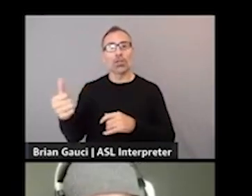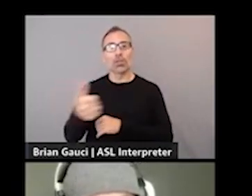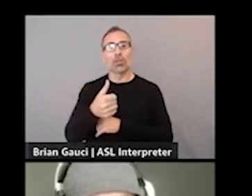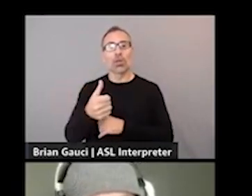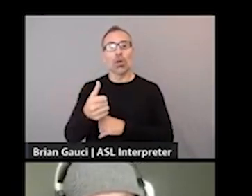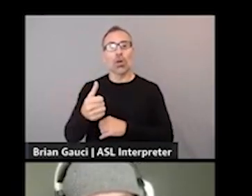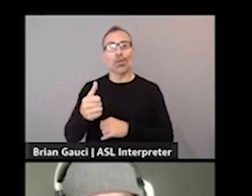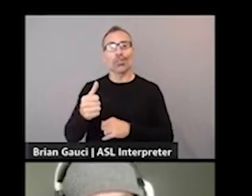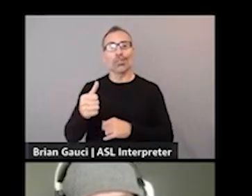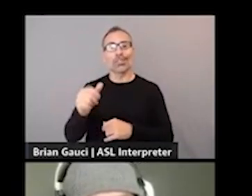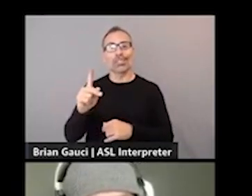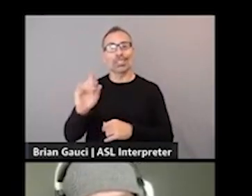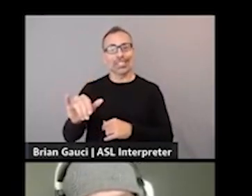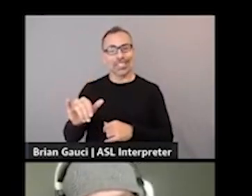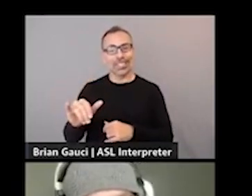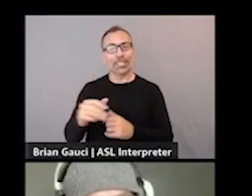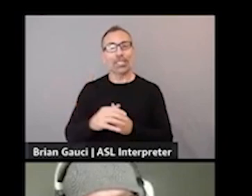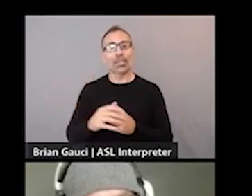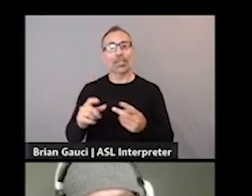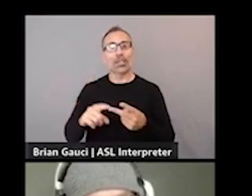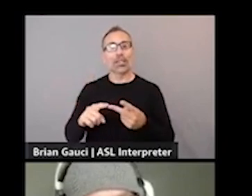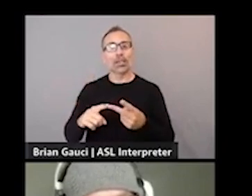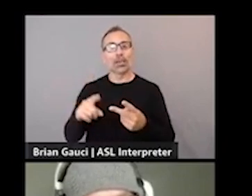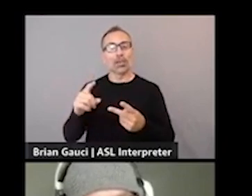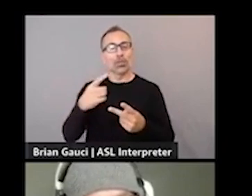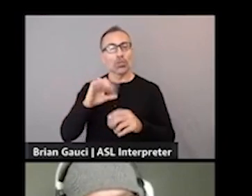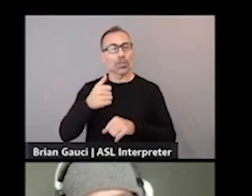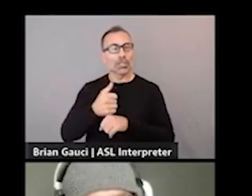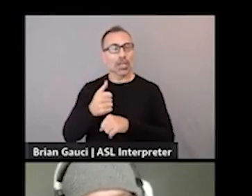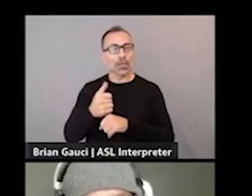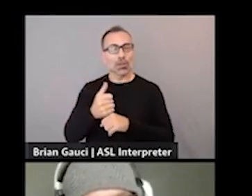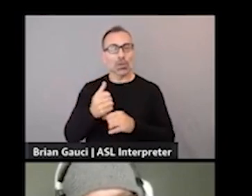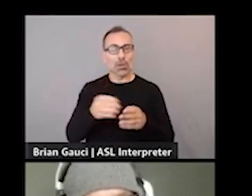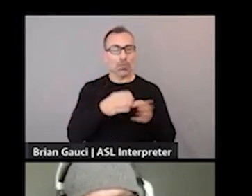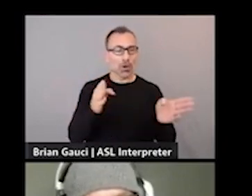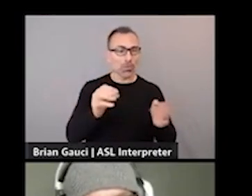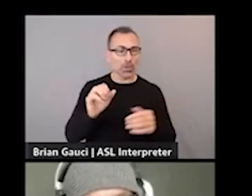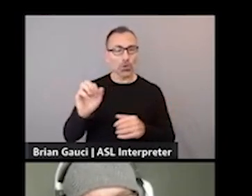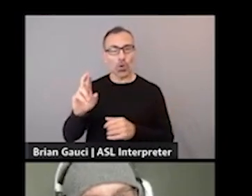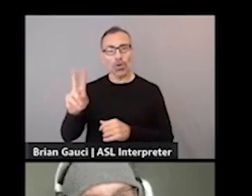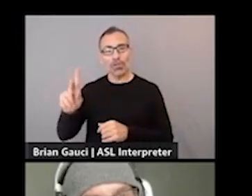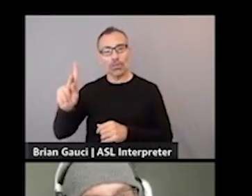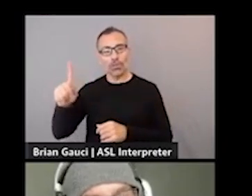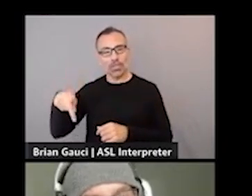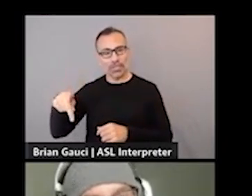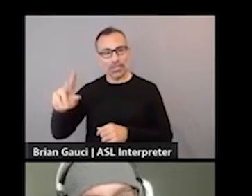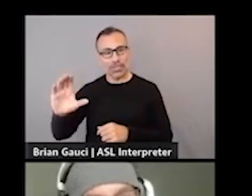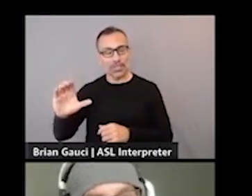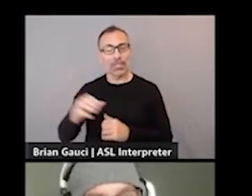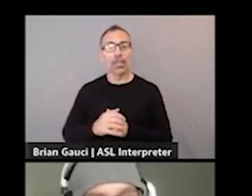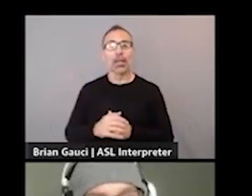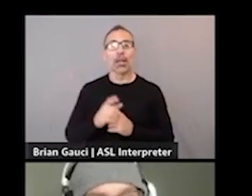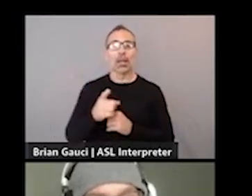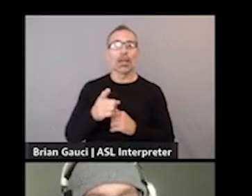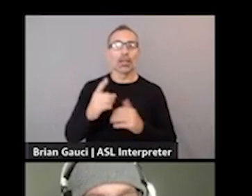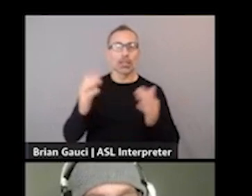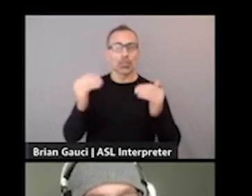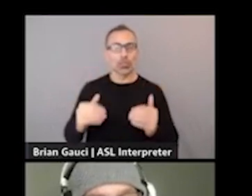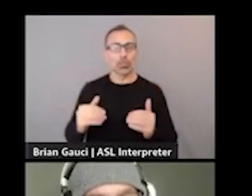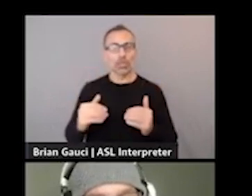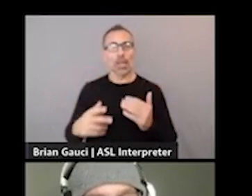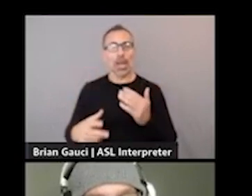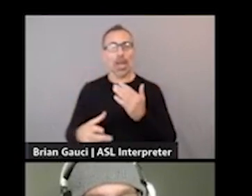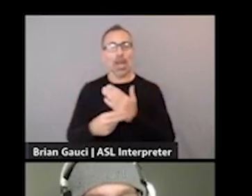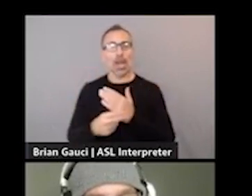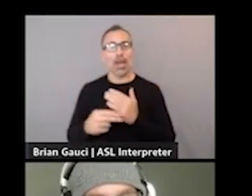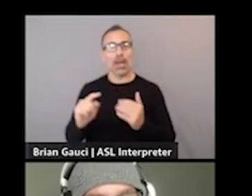define your collection to be like in a public internet or a VPC. You can specify your own VPC, and then you can continue next.